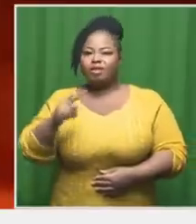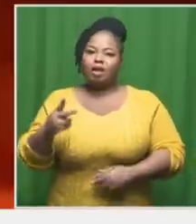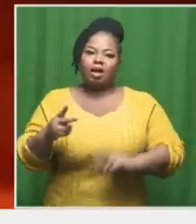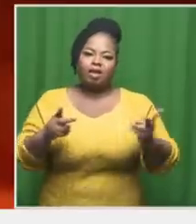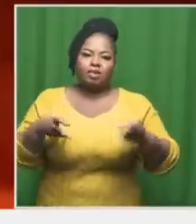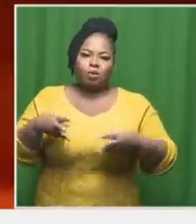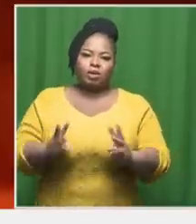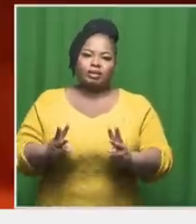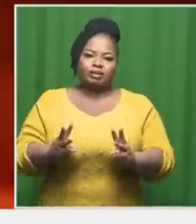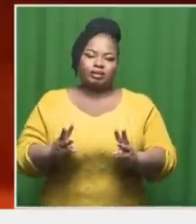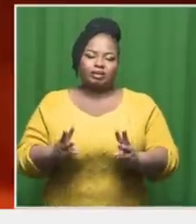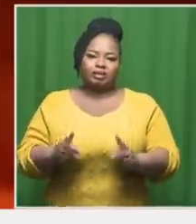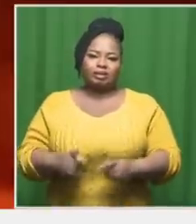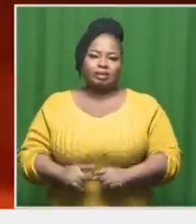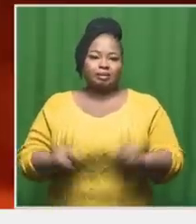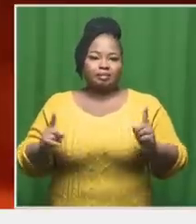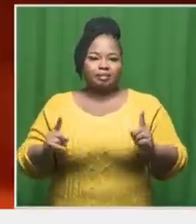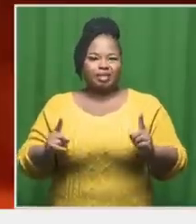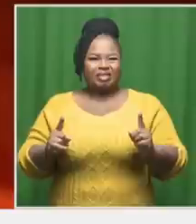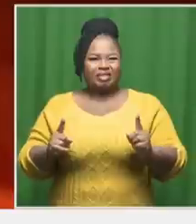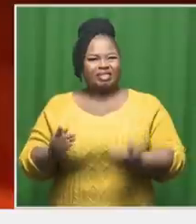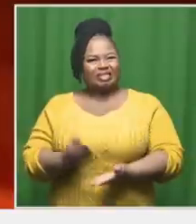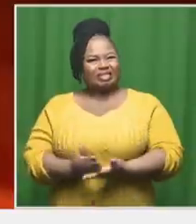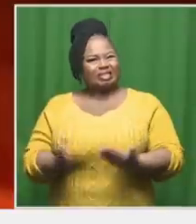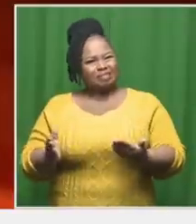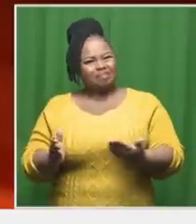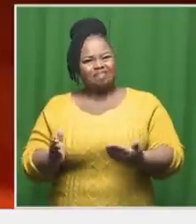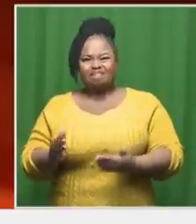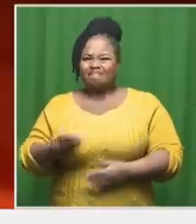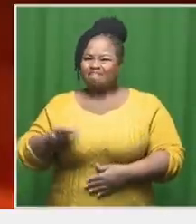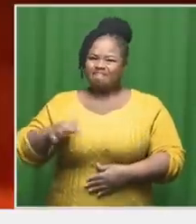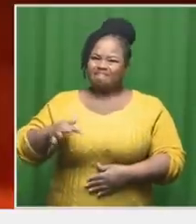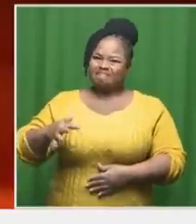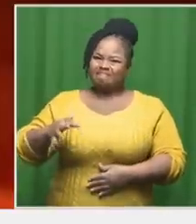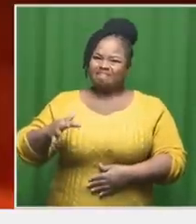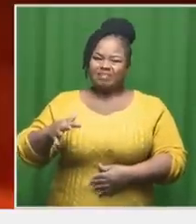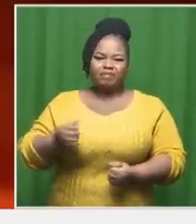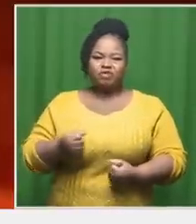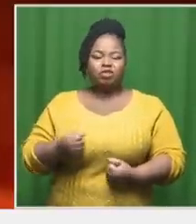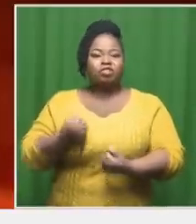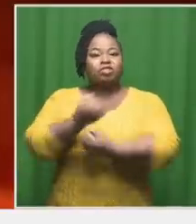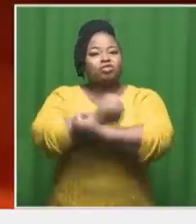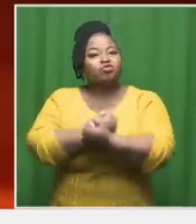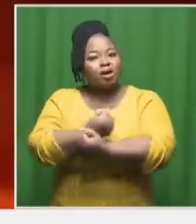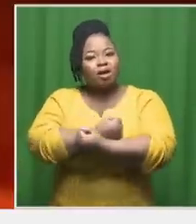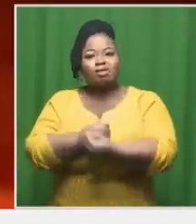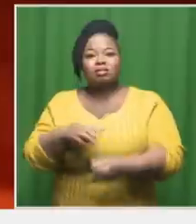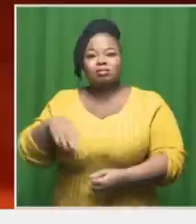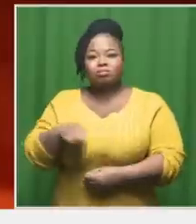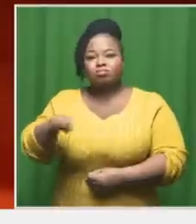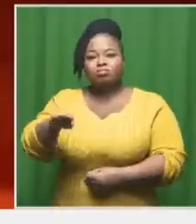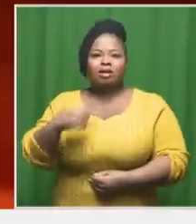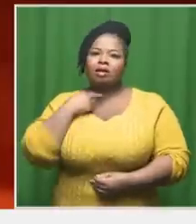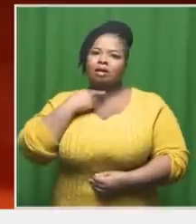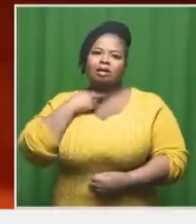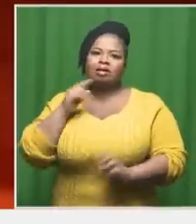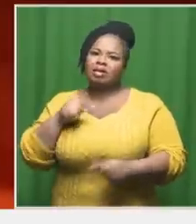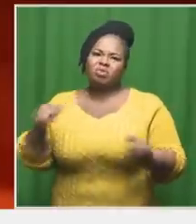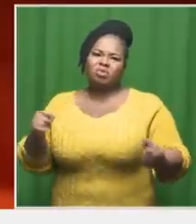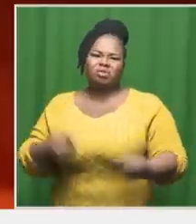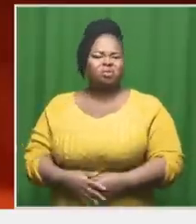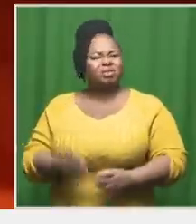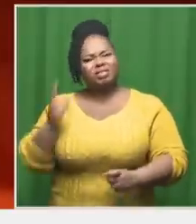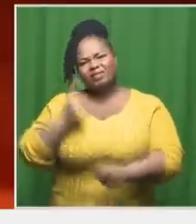which are not necessarily in a state to be able to support heavy vehicle travel, for example. So that makes it